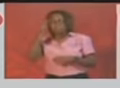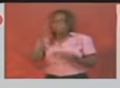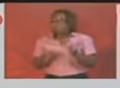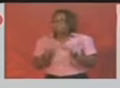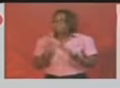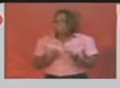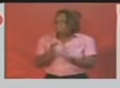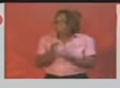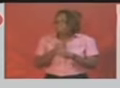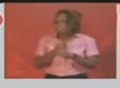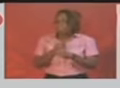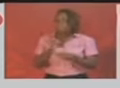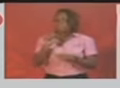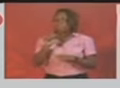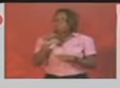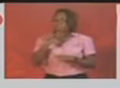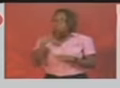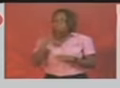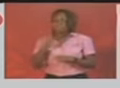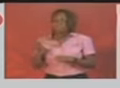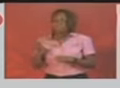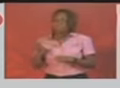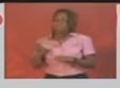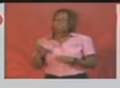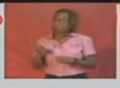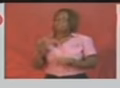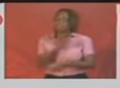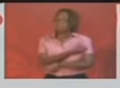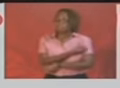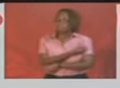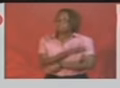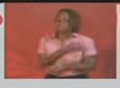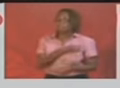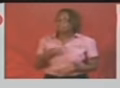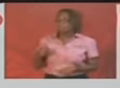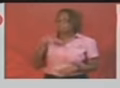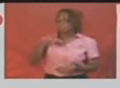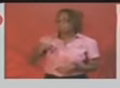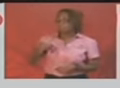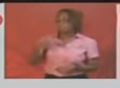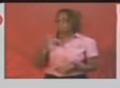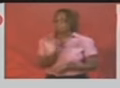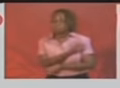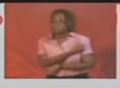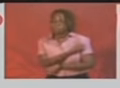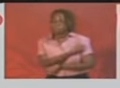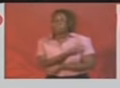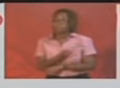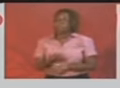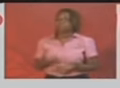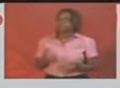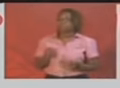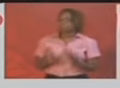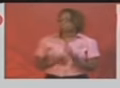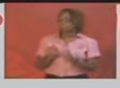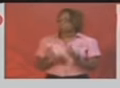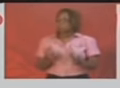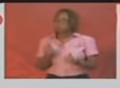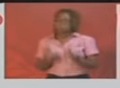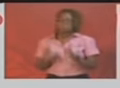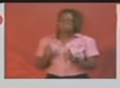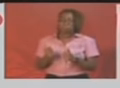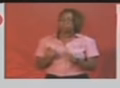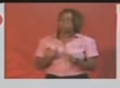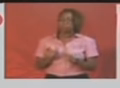vaccine, it will be determined at a national level in the first instance which groups we want to use different vaccines on.